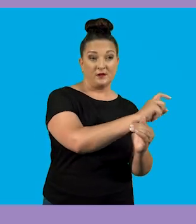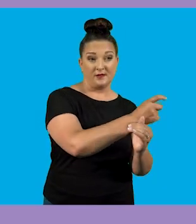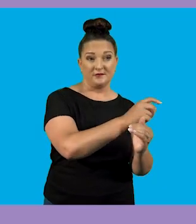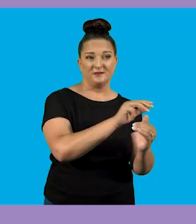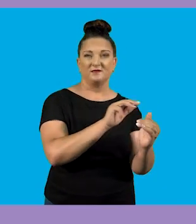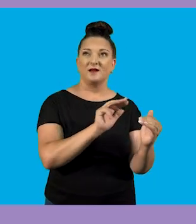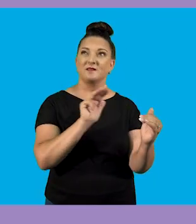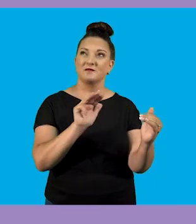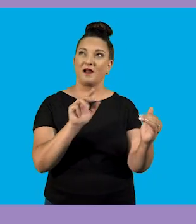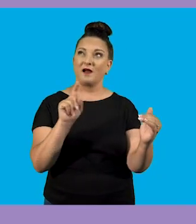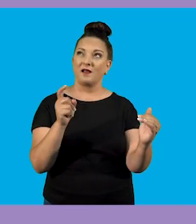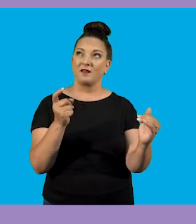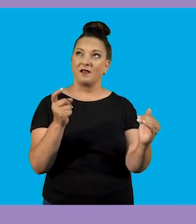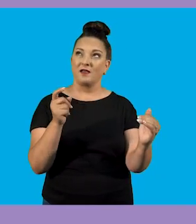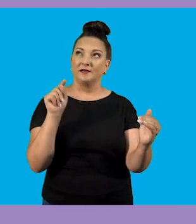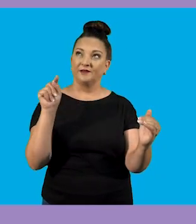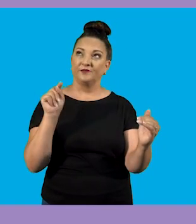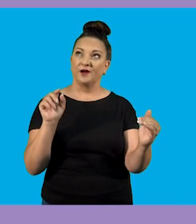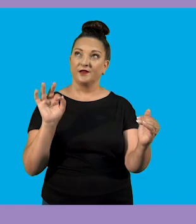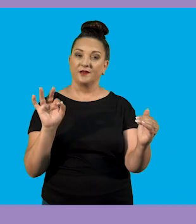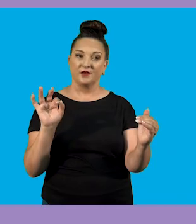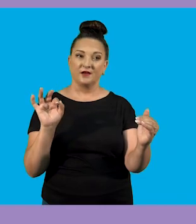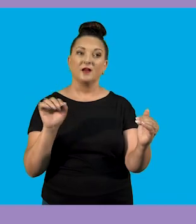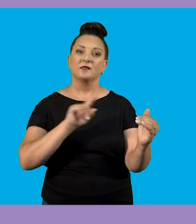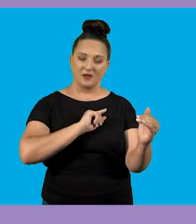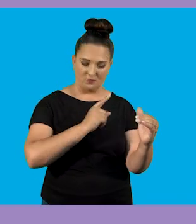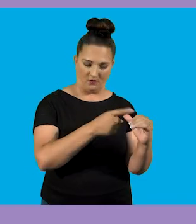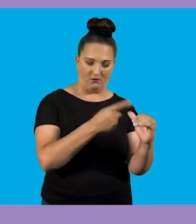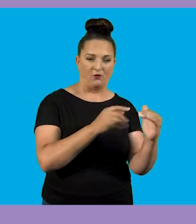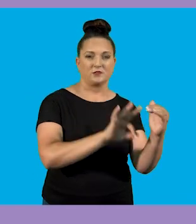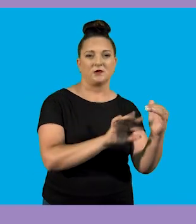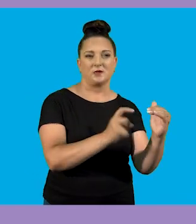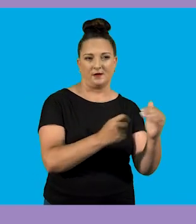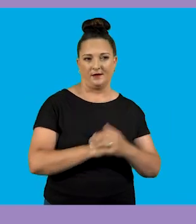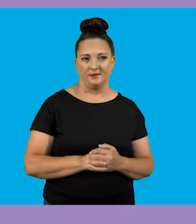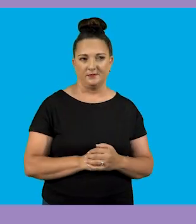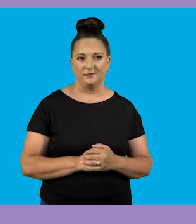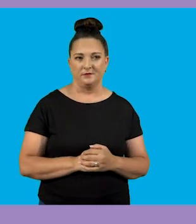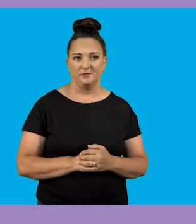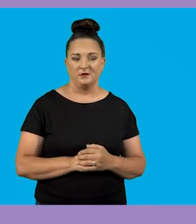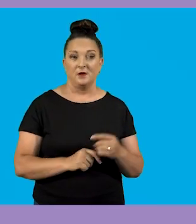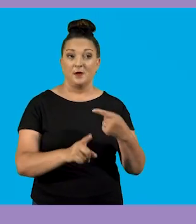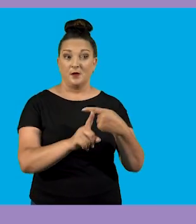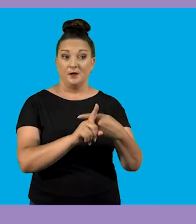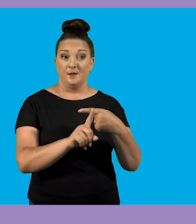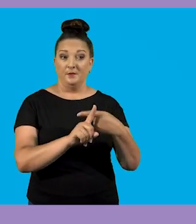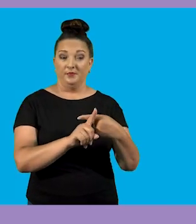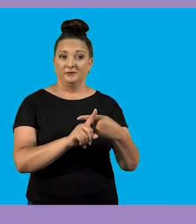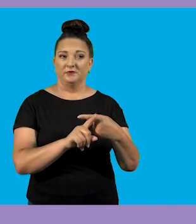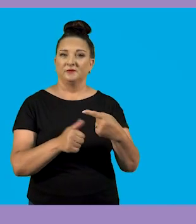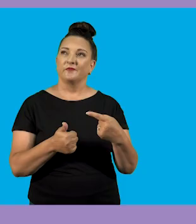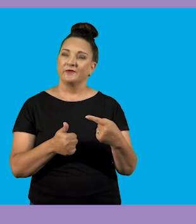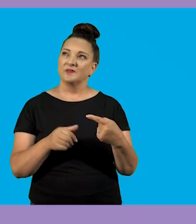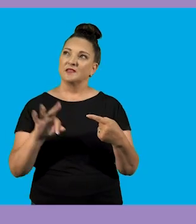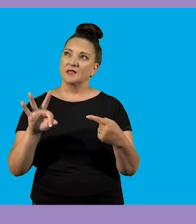squared divided by 3x, that is a 3x. And then we are going to say, because there it is being added